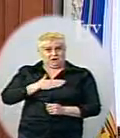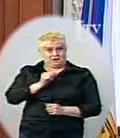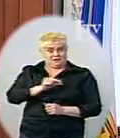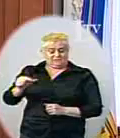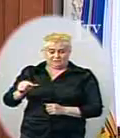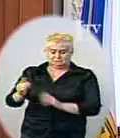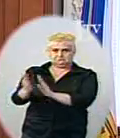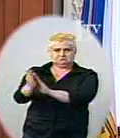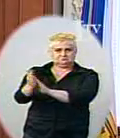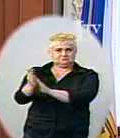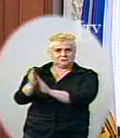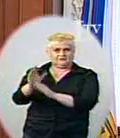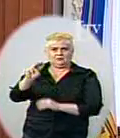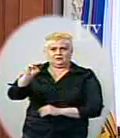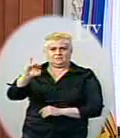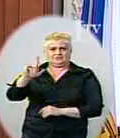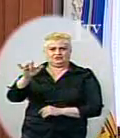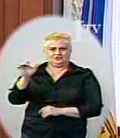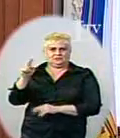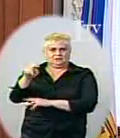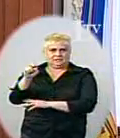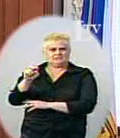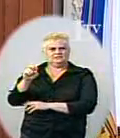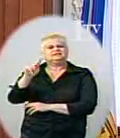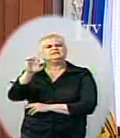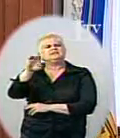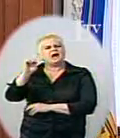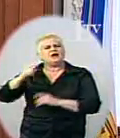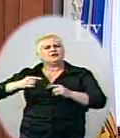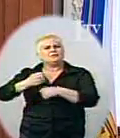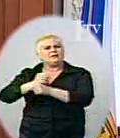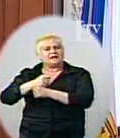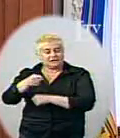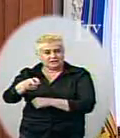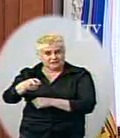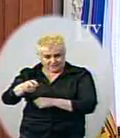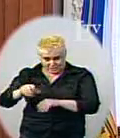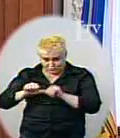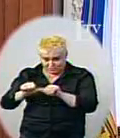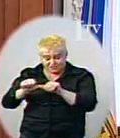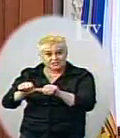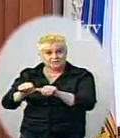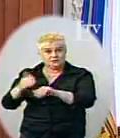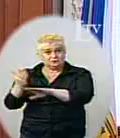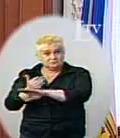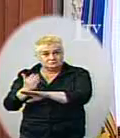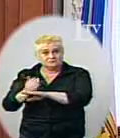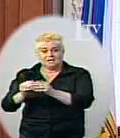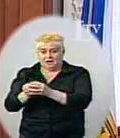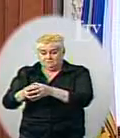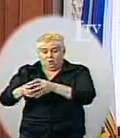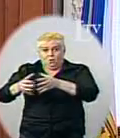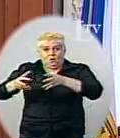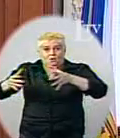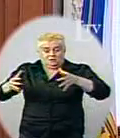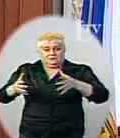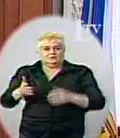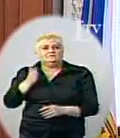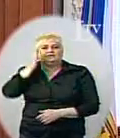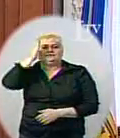its employees to growing the economy of our province, and we look forward to continued growth in the years